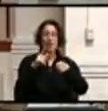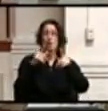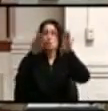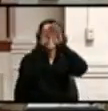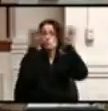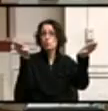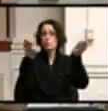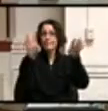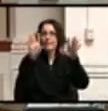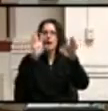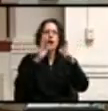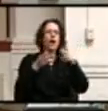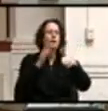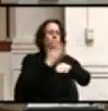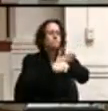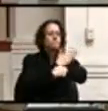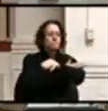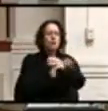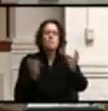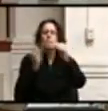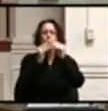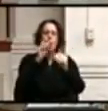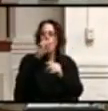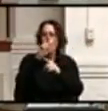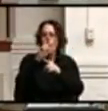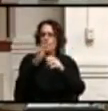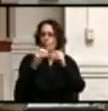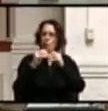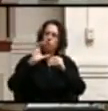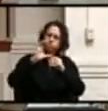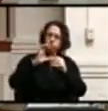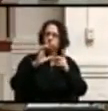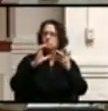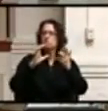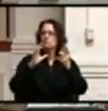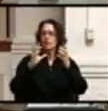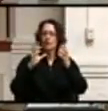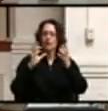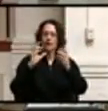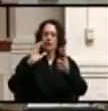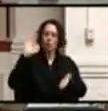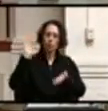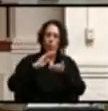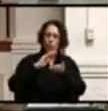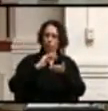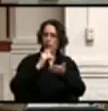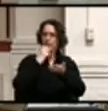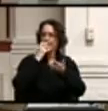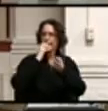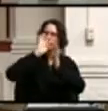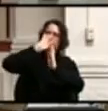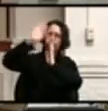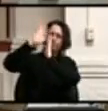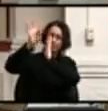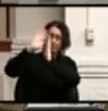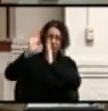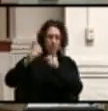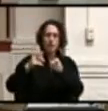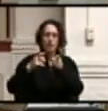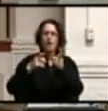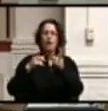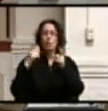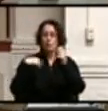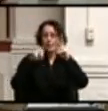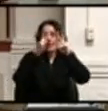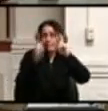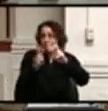accommodate the additional load of the insulation and the additional snow load that may happen because of it? Look at the cost for that, then do an